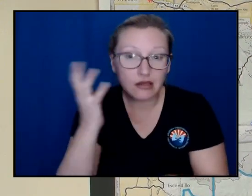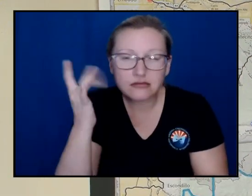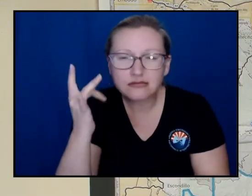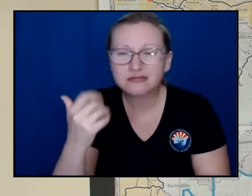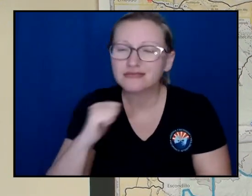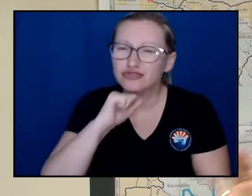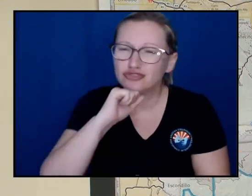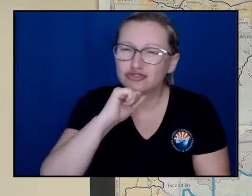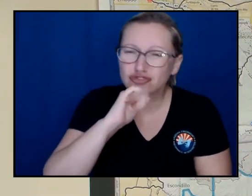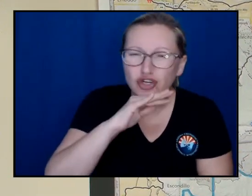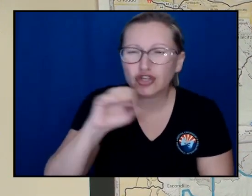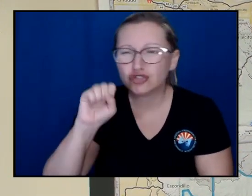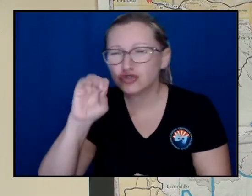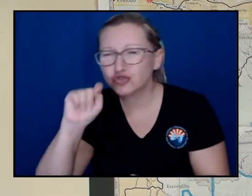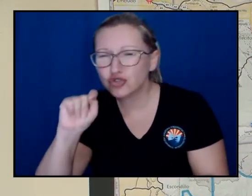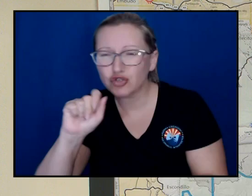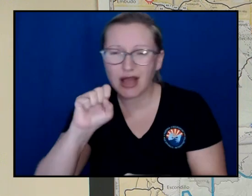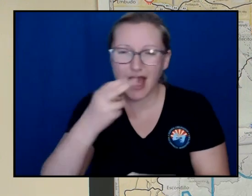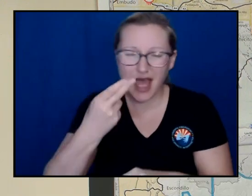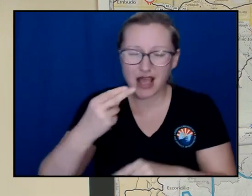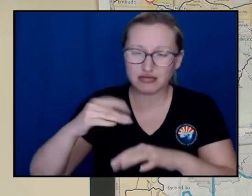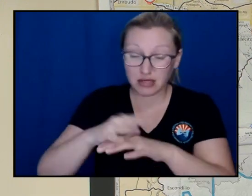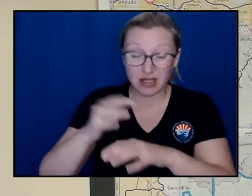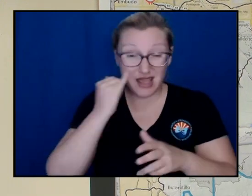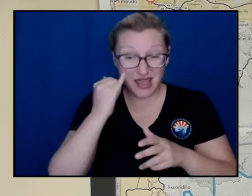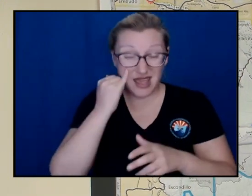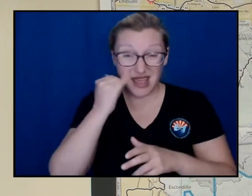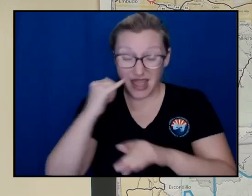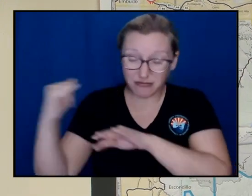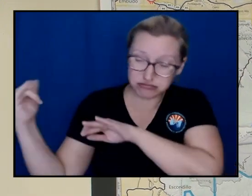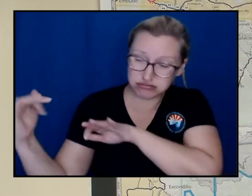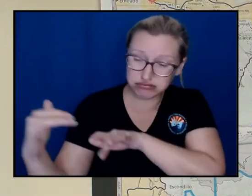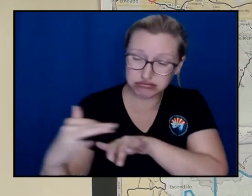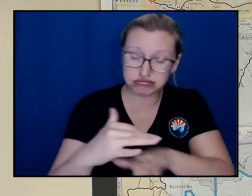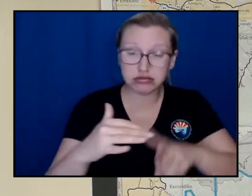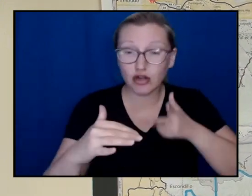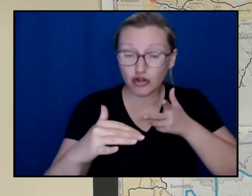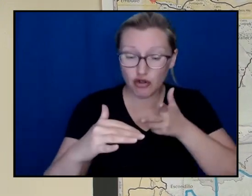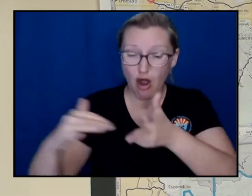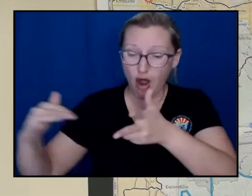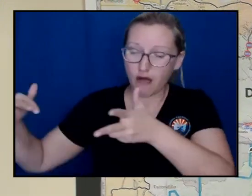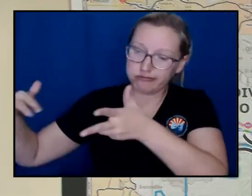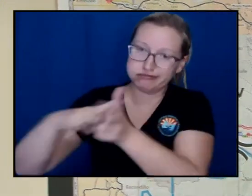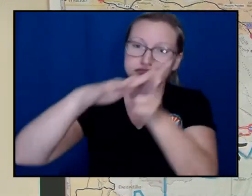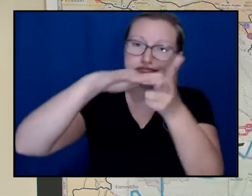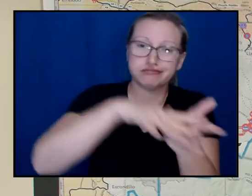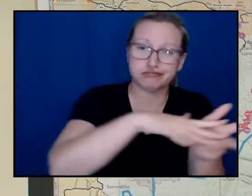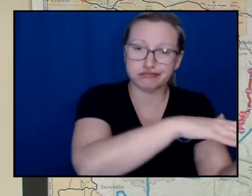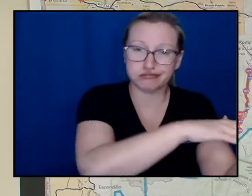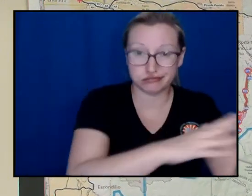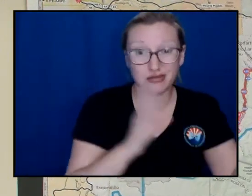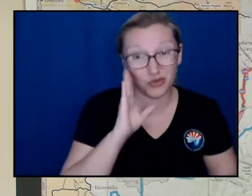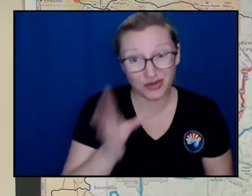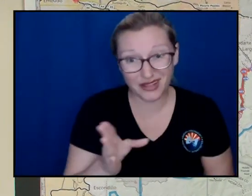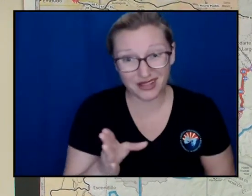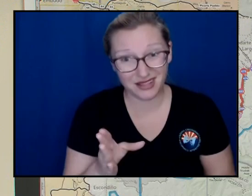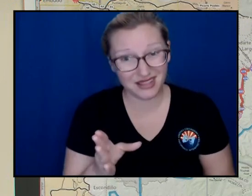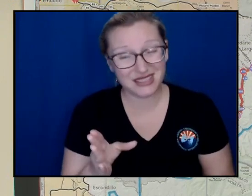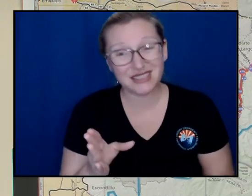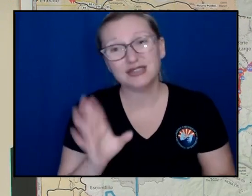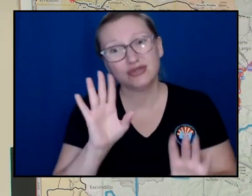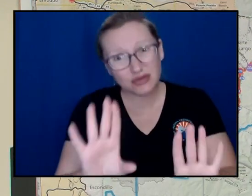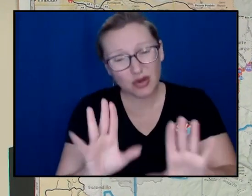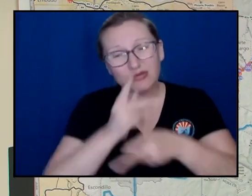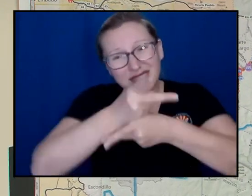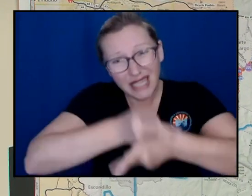fast, it'll sweep your car right off its feet, and that's not what you want. So be very, very careful today.